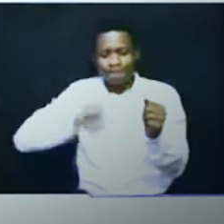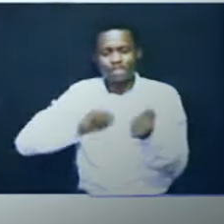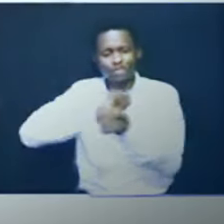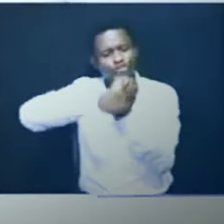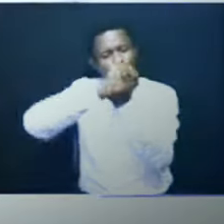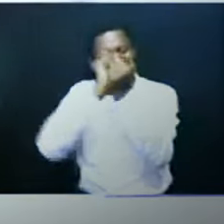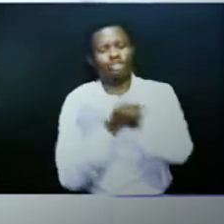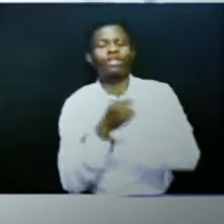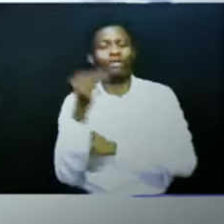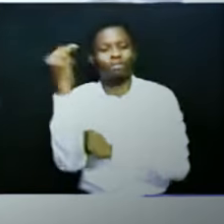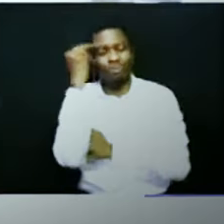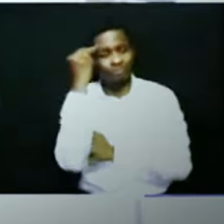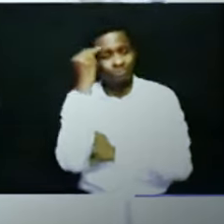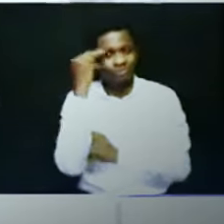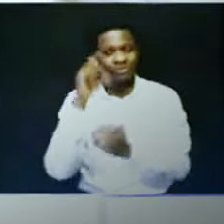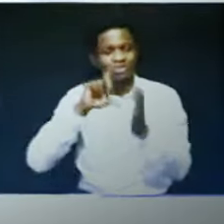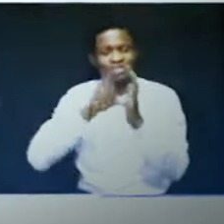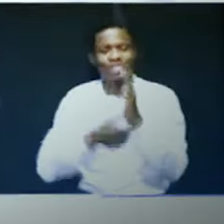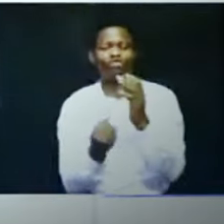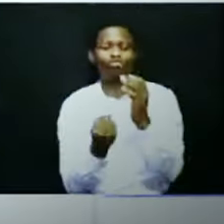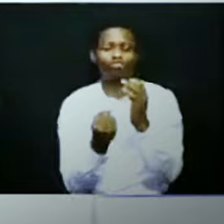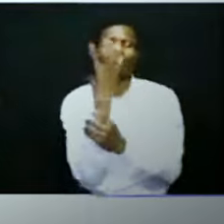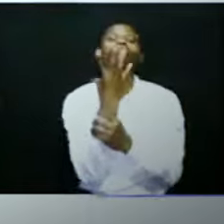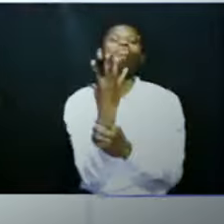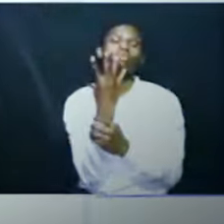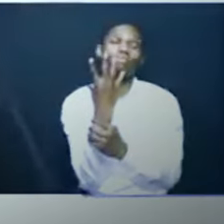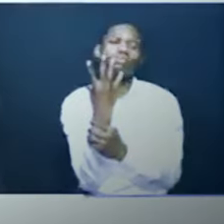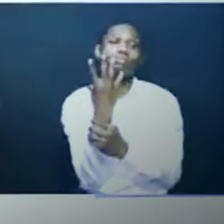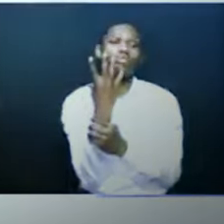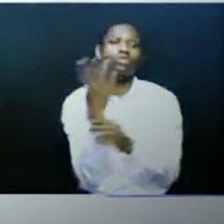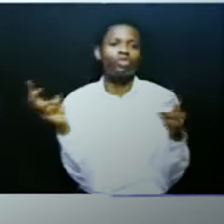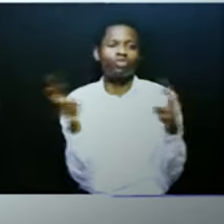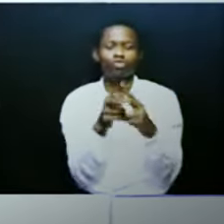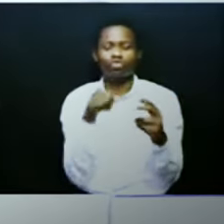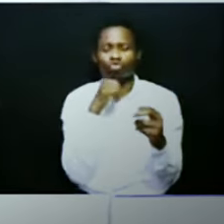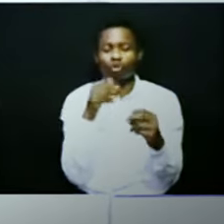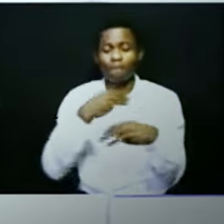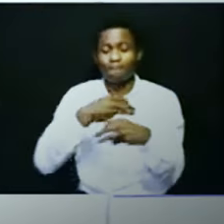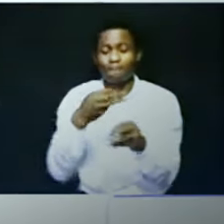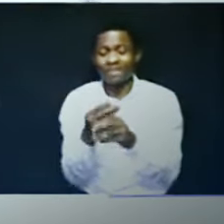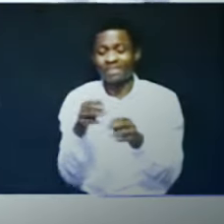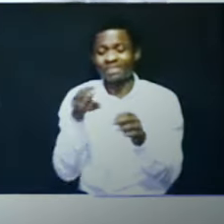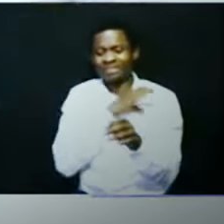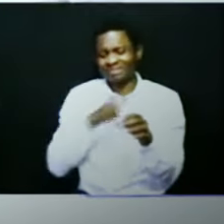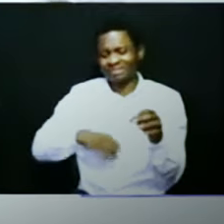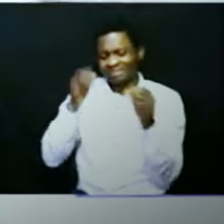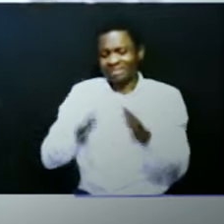minds and grow, so we don't reduce Christianity